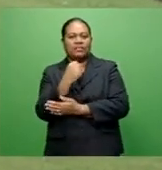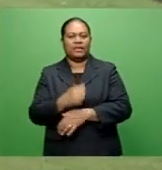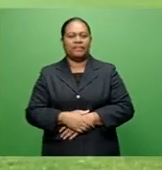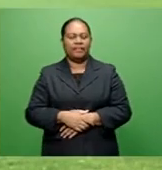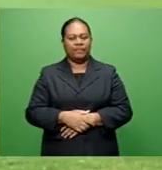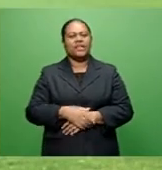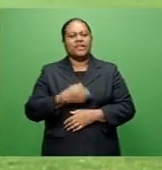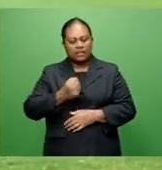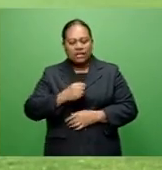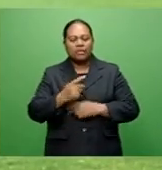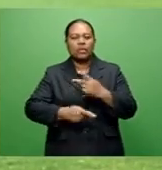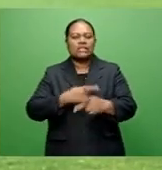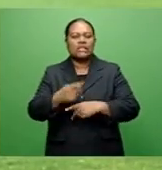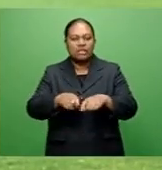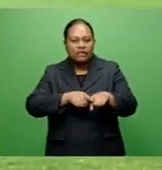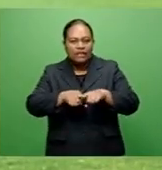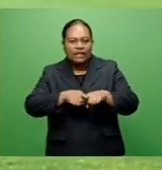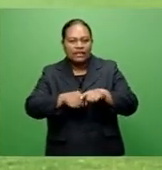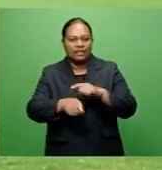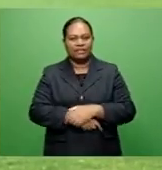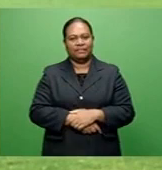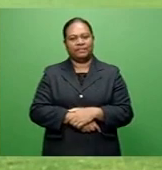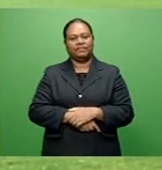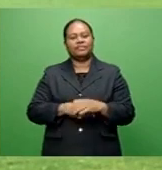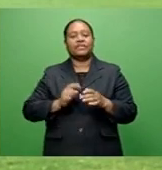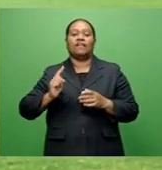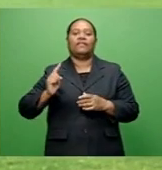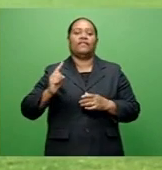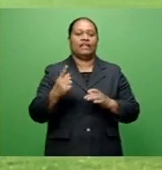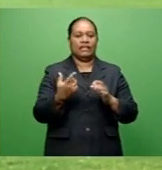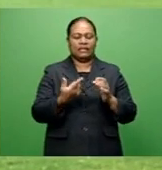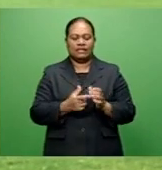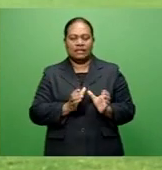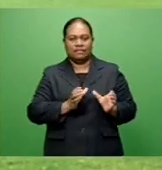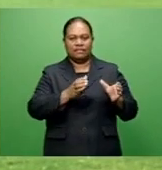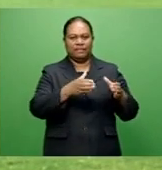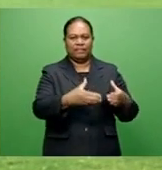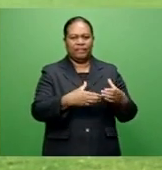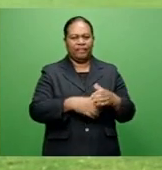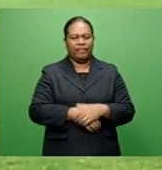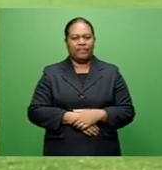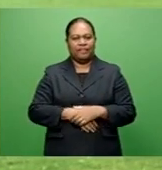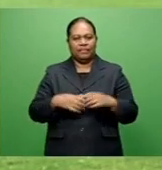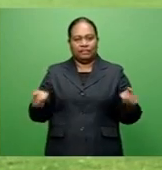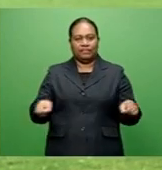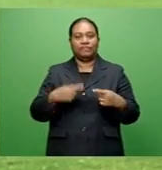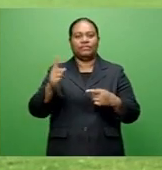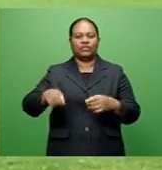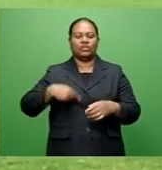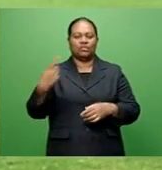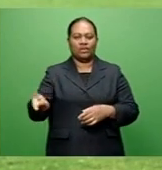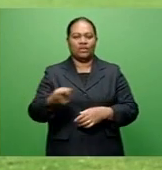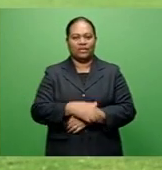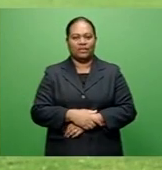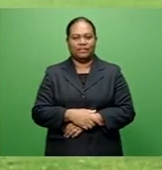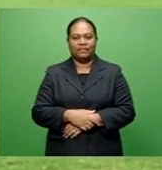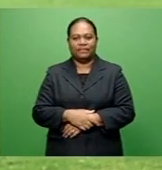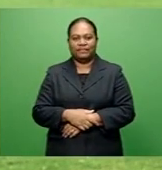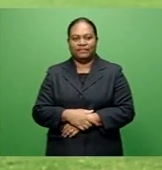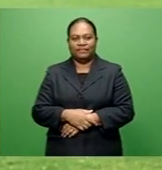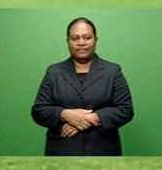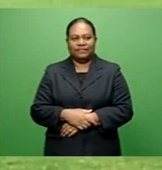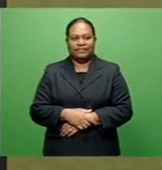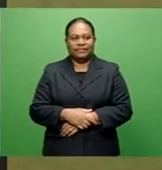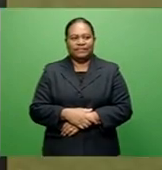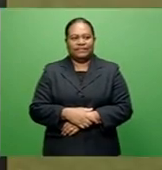learning. Seahawks will play Striders in its first pool match at the Uprising Sports Centre tomorrow. Carleni Tavi,